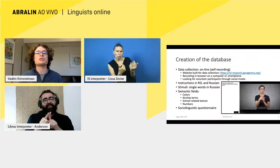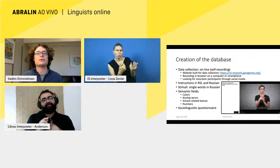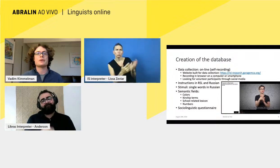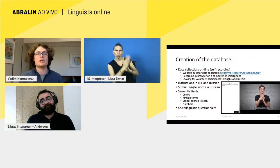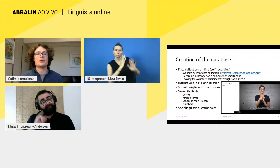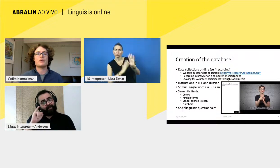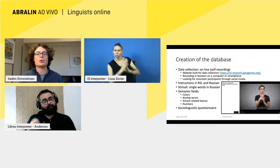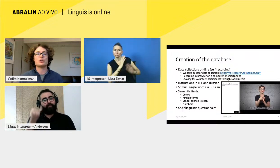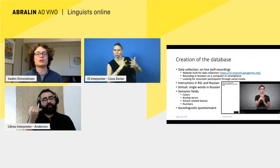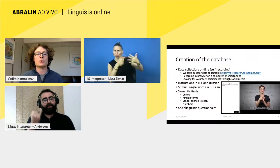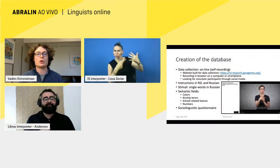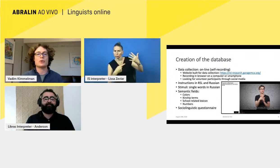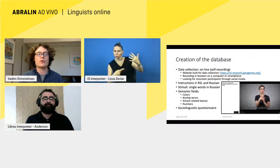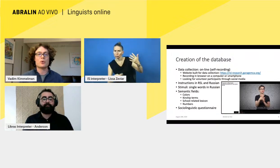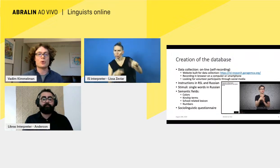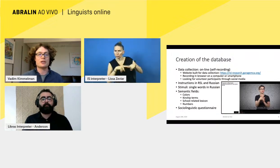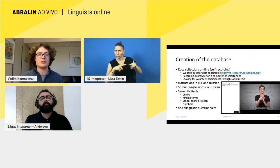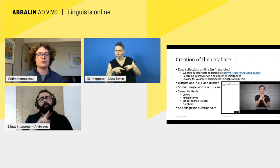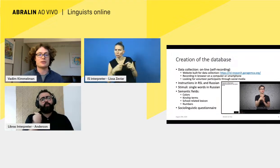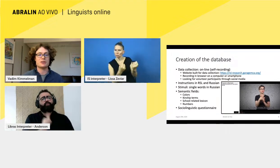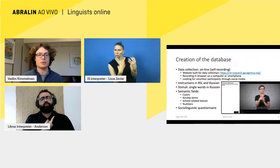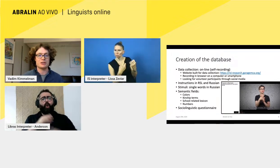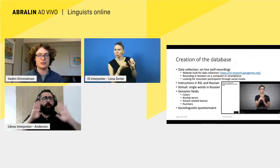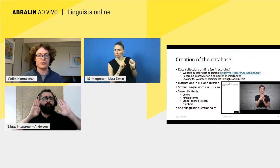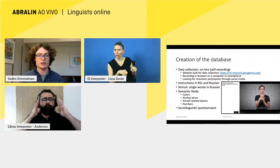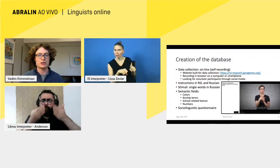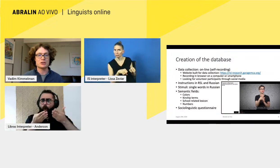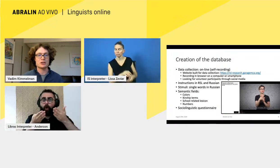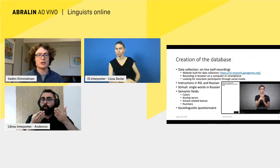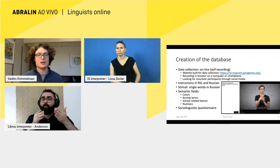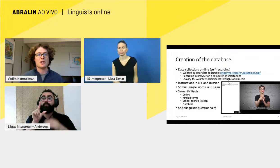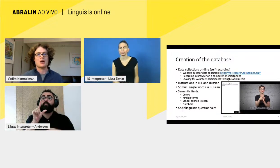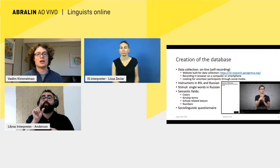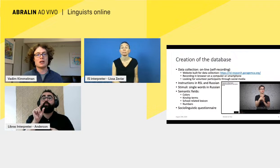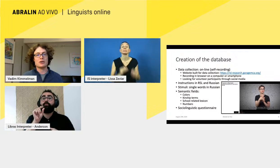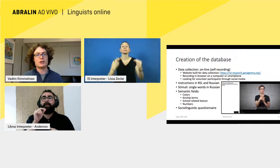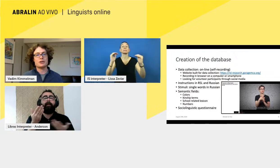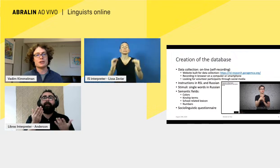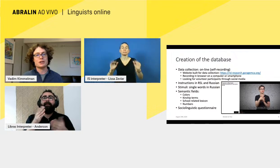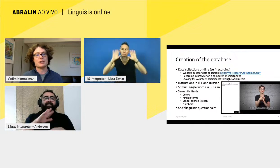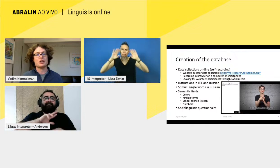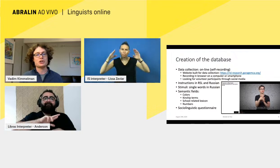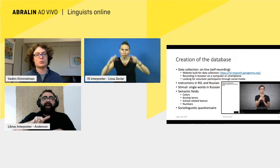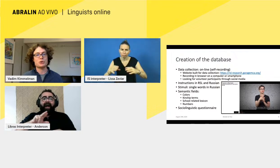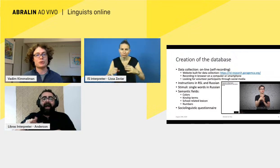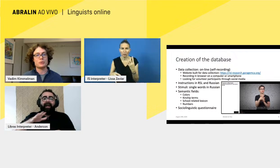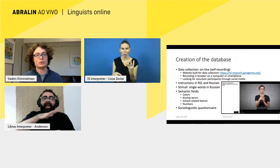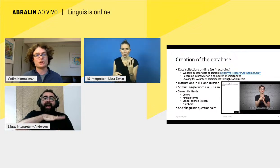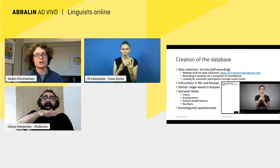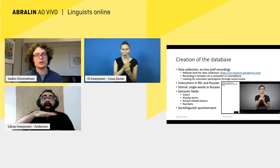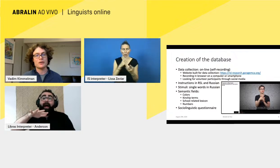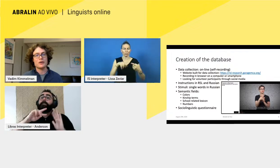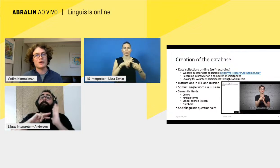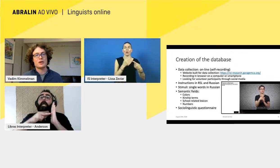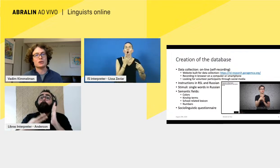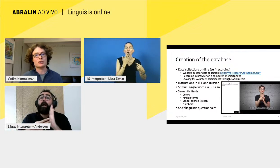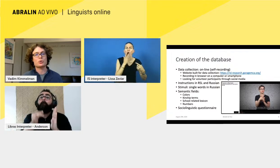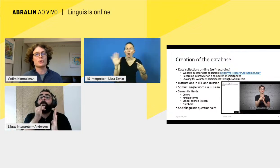And we specifically focused on 4 different semantic fields: colors, kinship